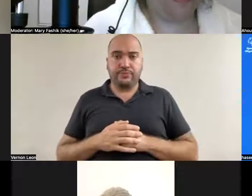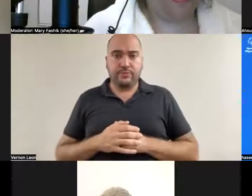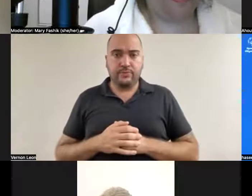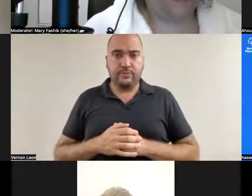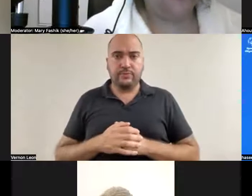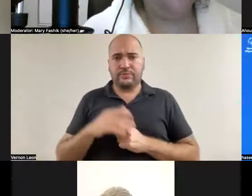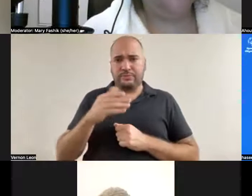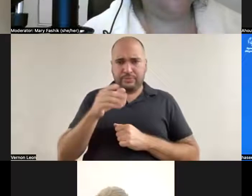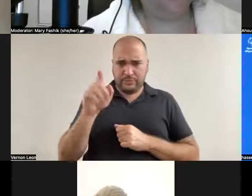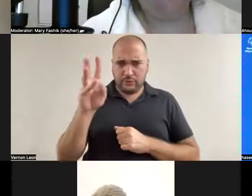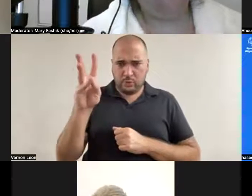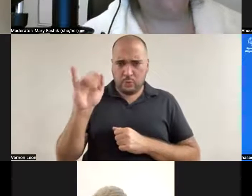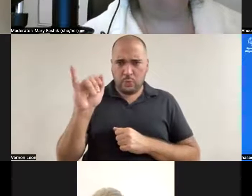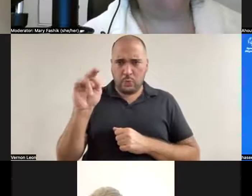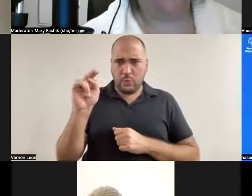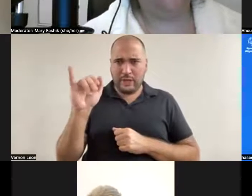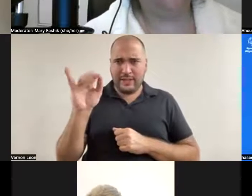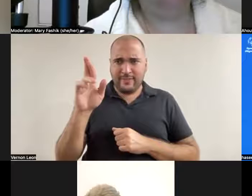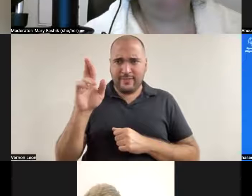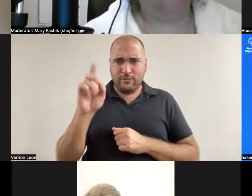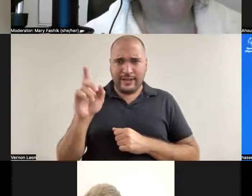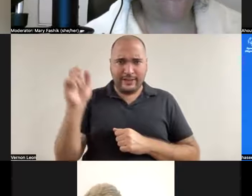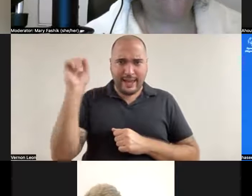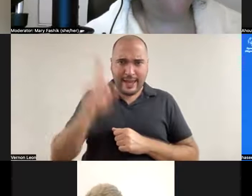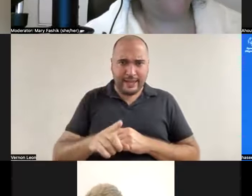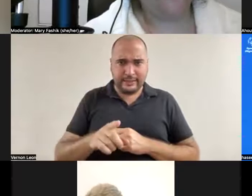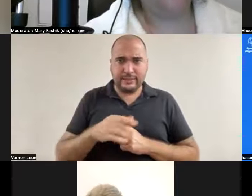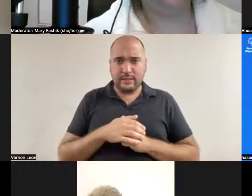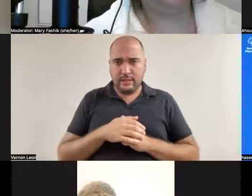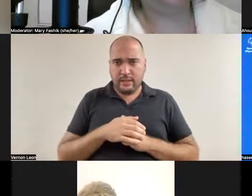Winfred, do you believe that a truly